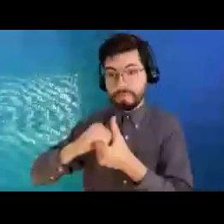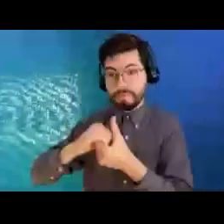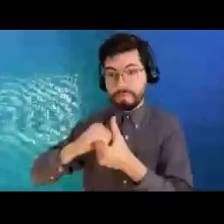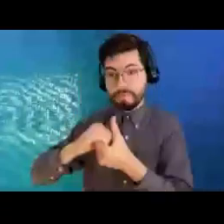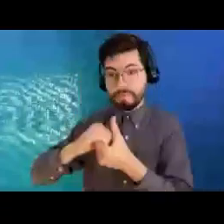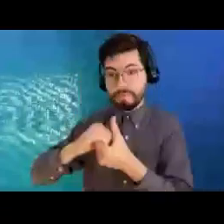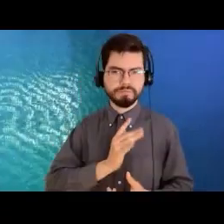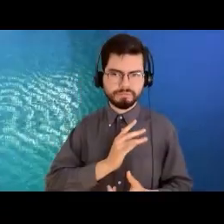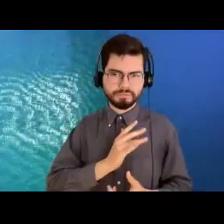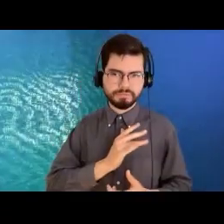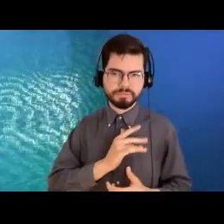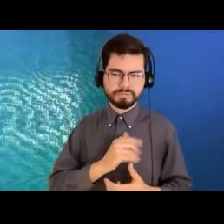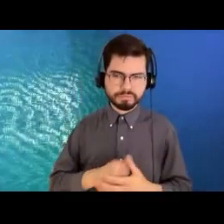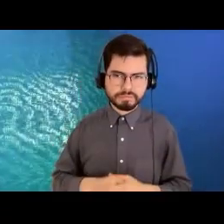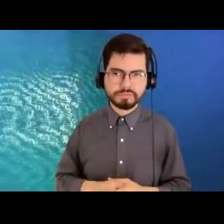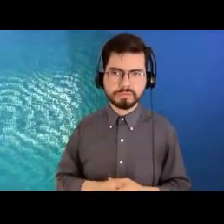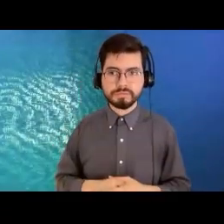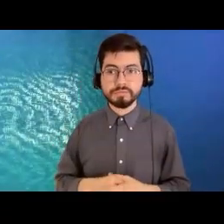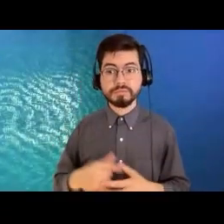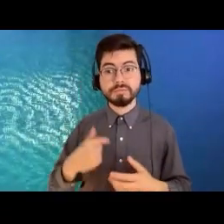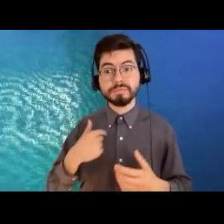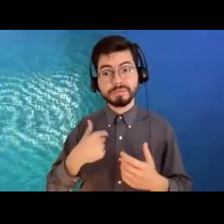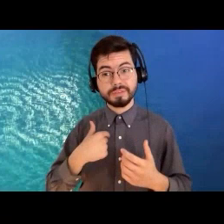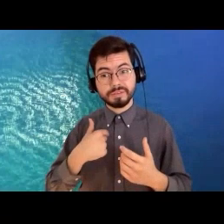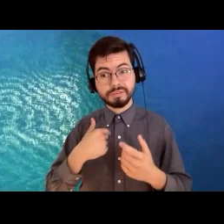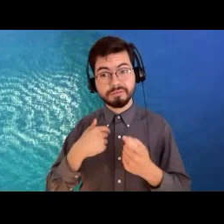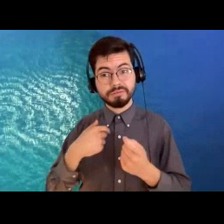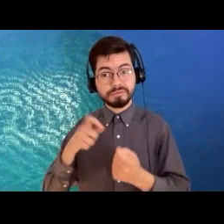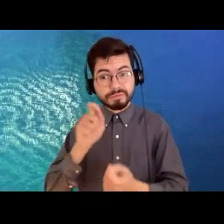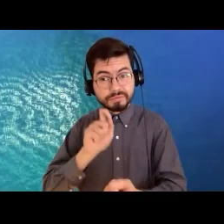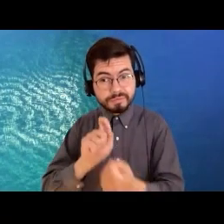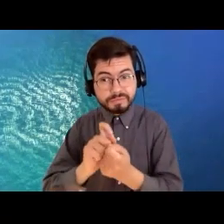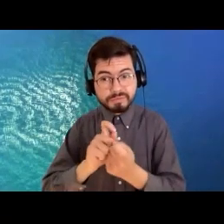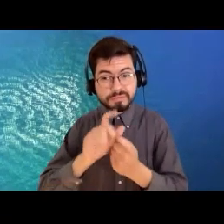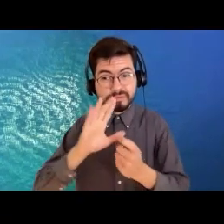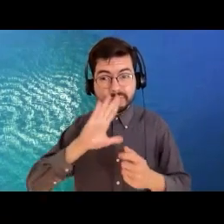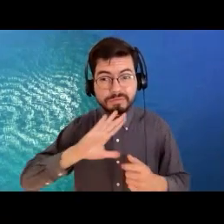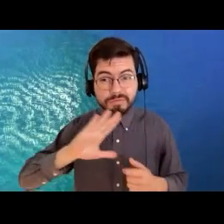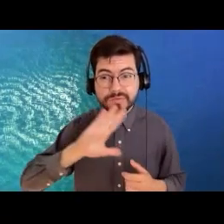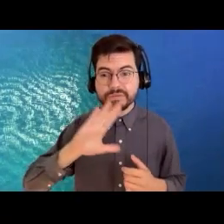way. So I don't have any specific frustrations any more than any